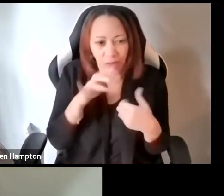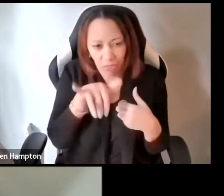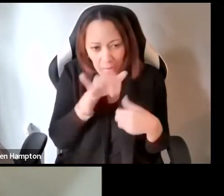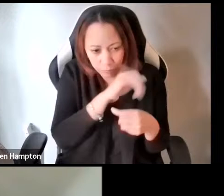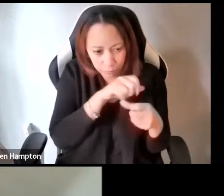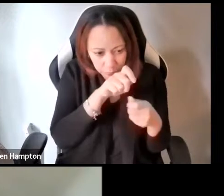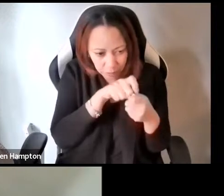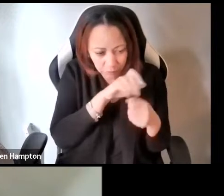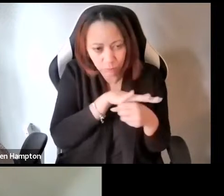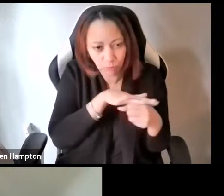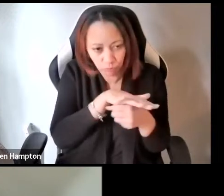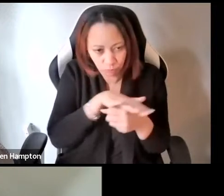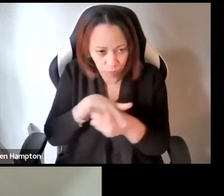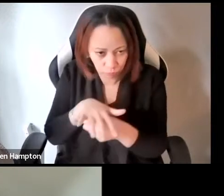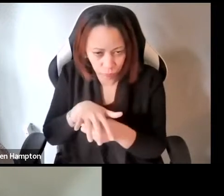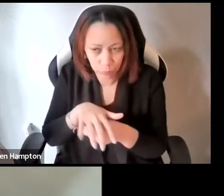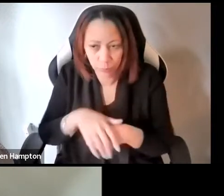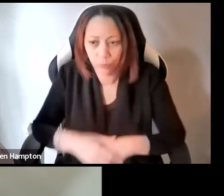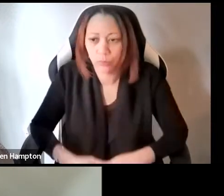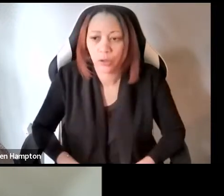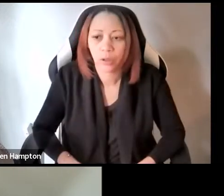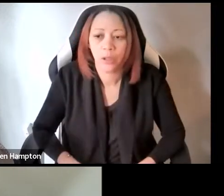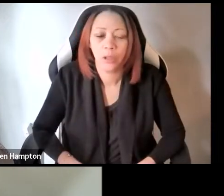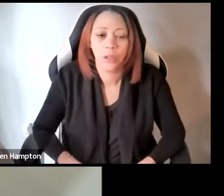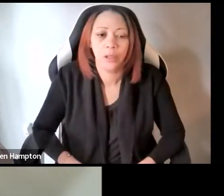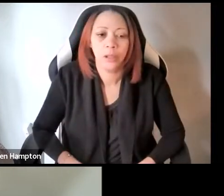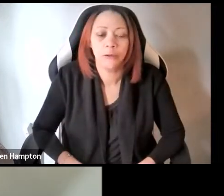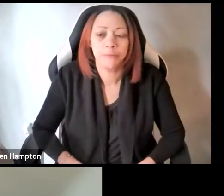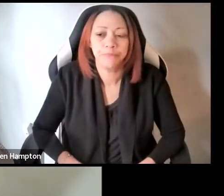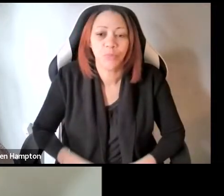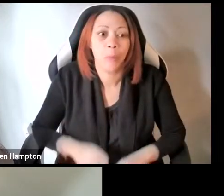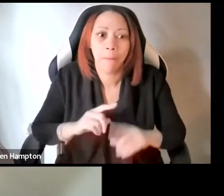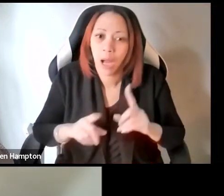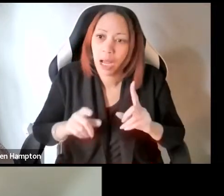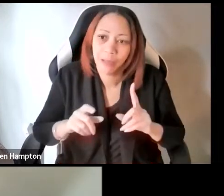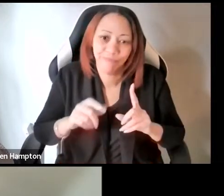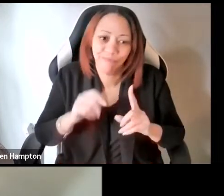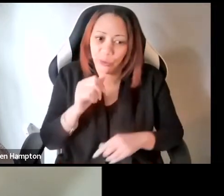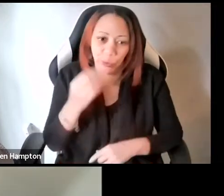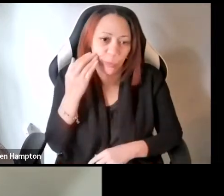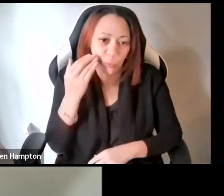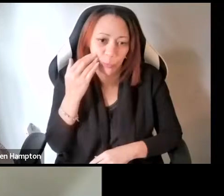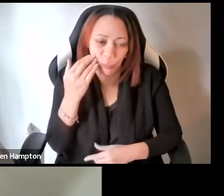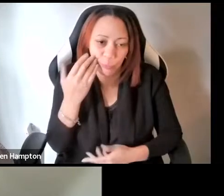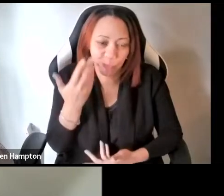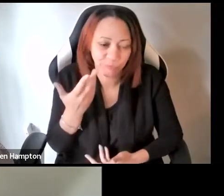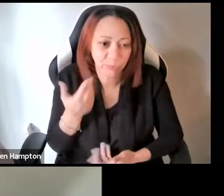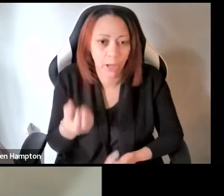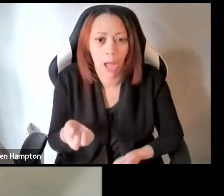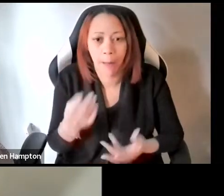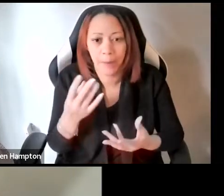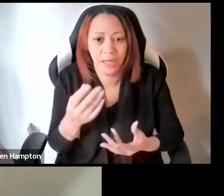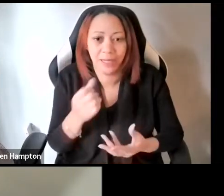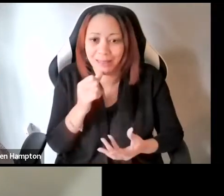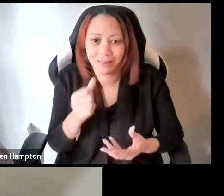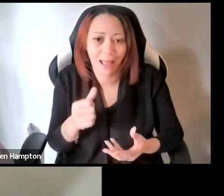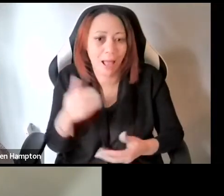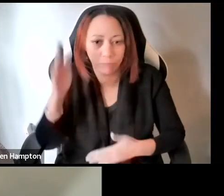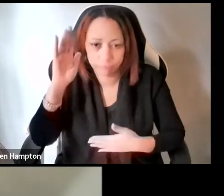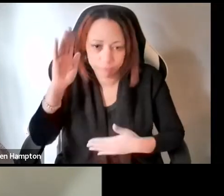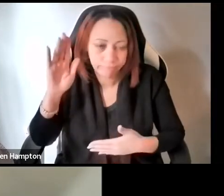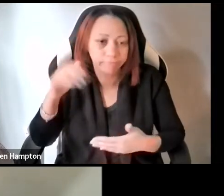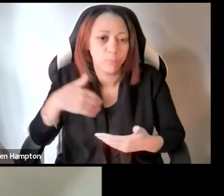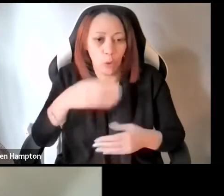the PUMAs or community districts, but we don't necessarily know how many of the undocumented immigrants we